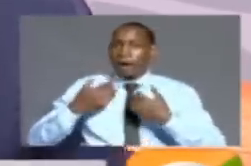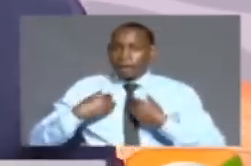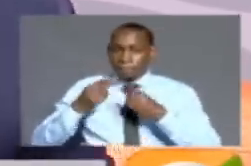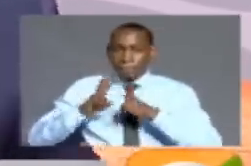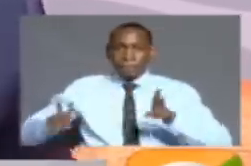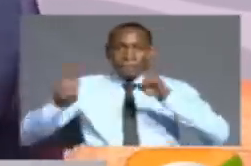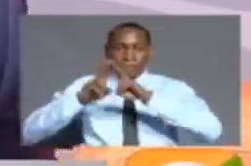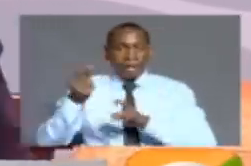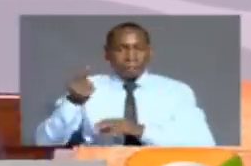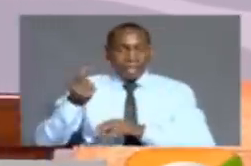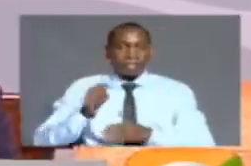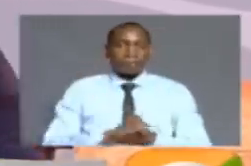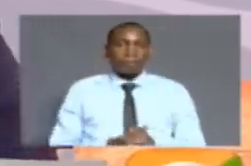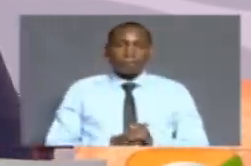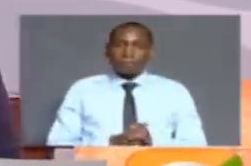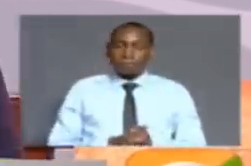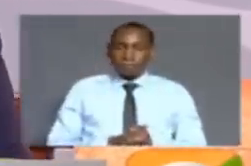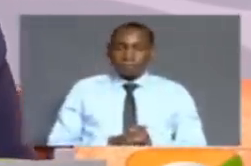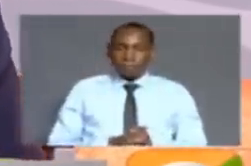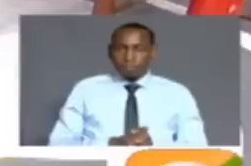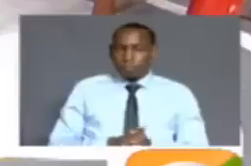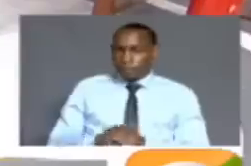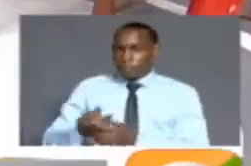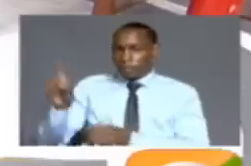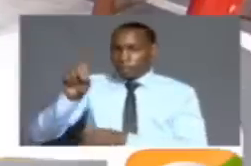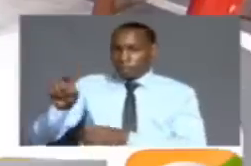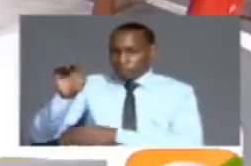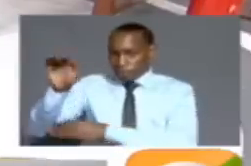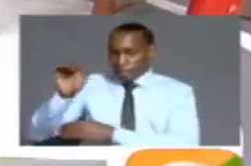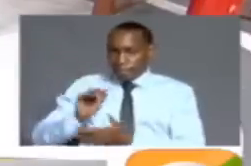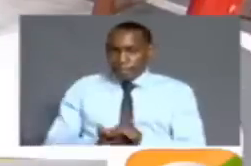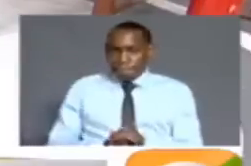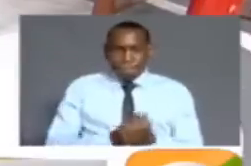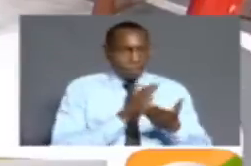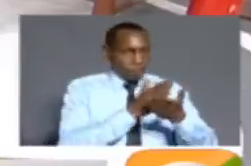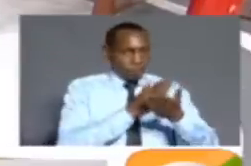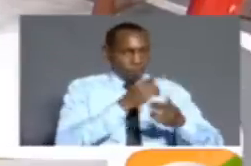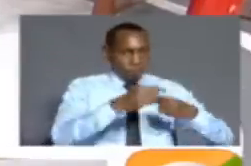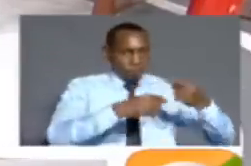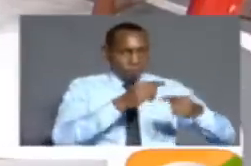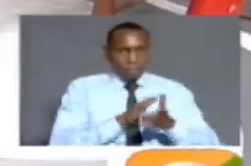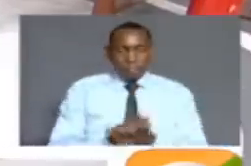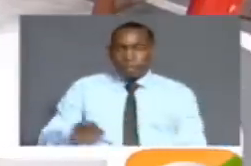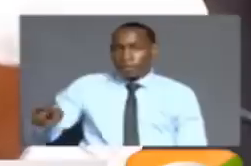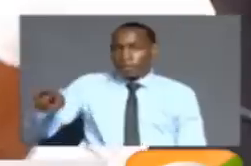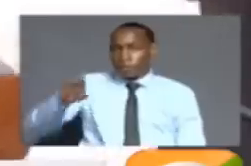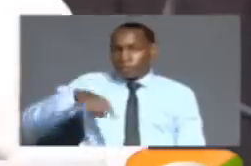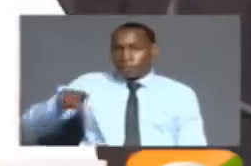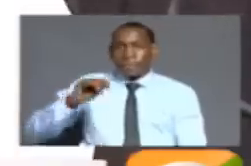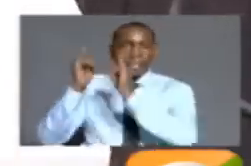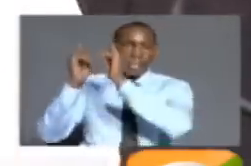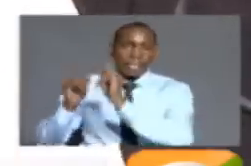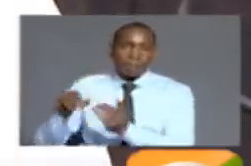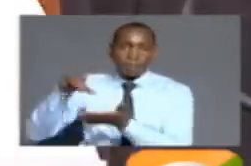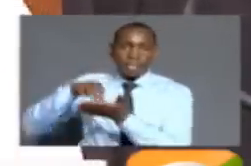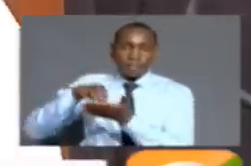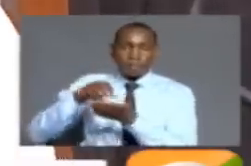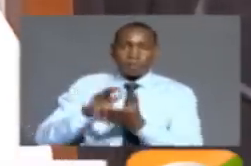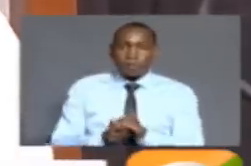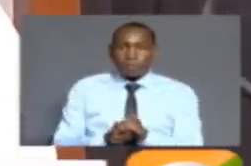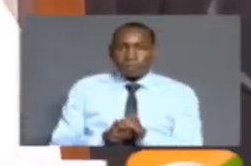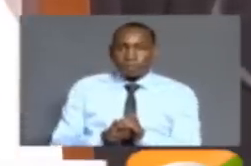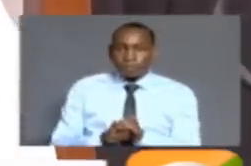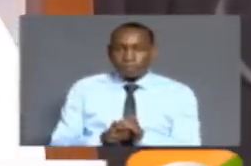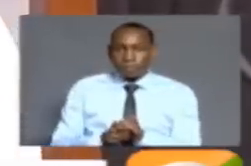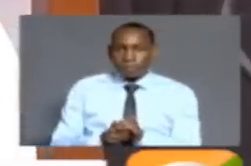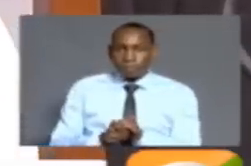flow to them. And can I ask you this question? Sure. We are new at this. Yeah. You know, we're less than a